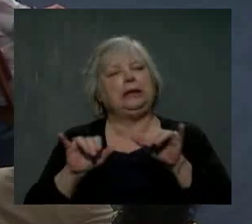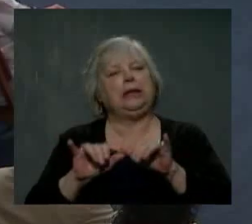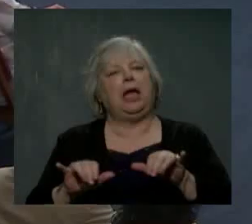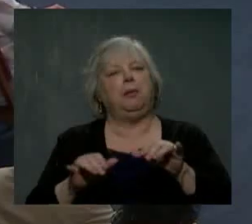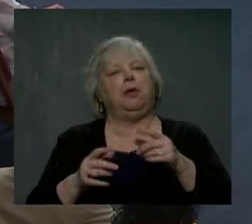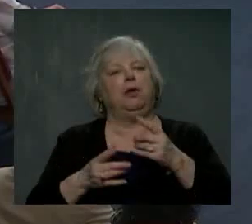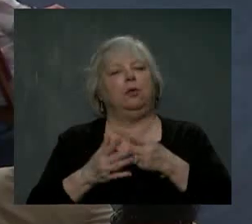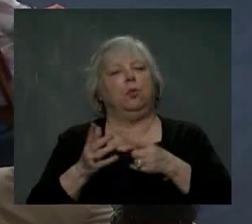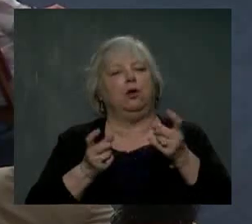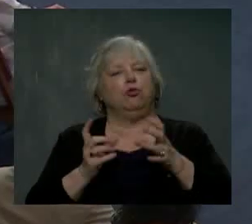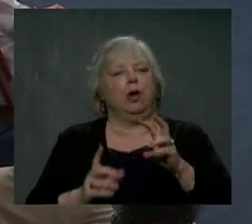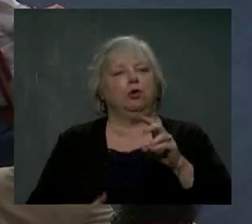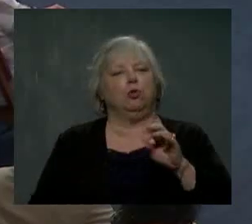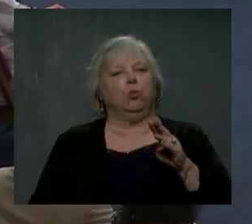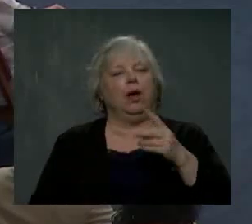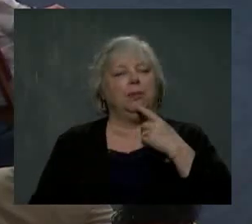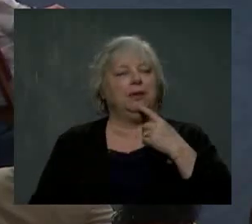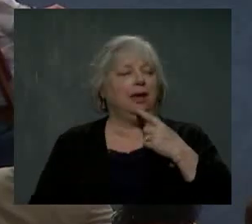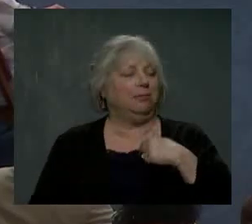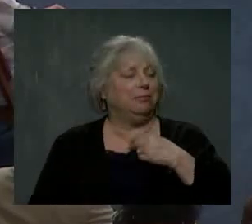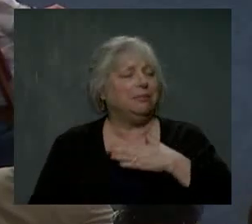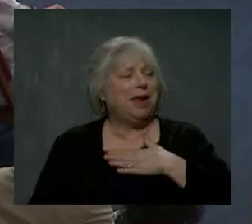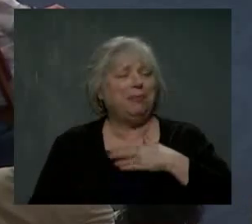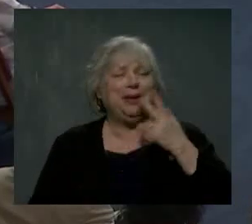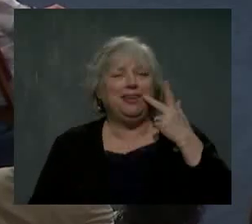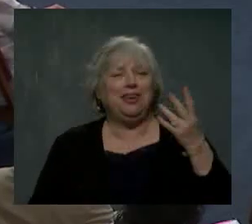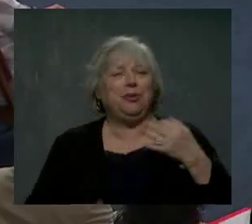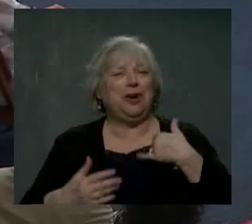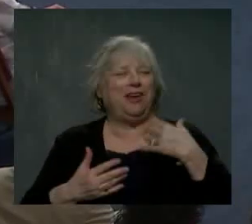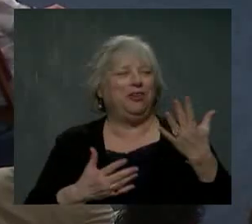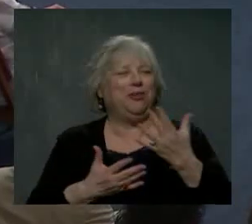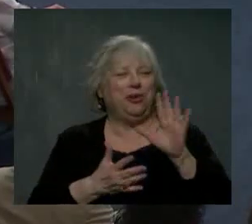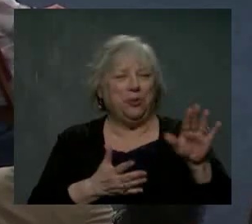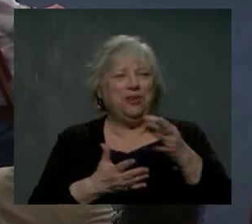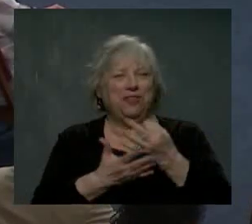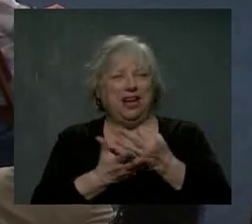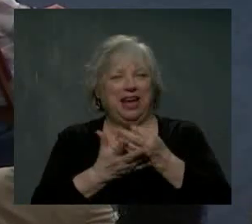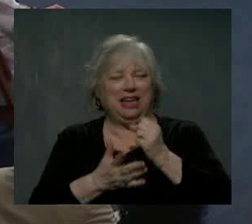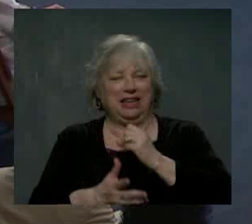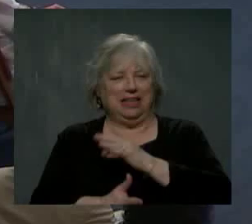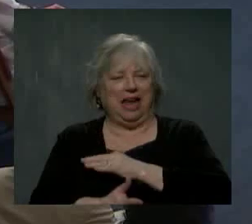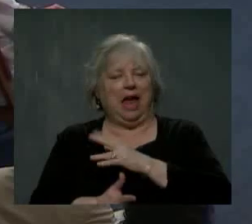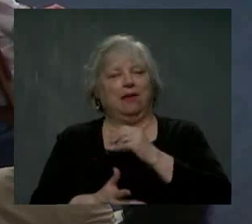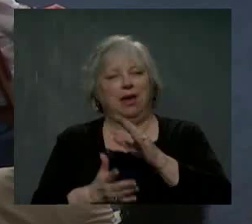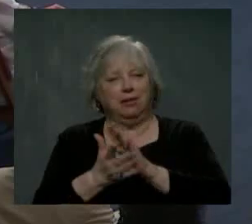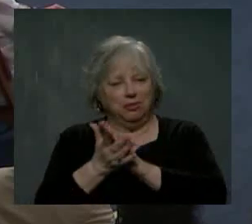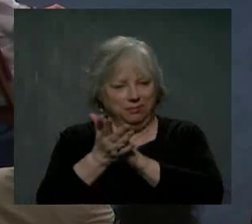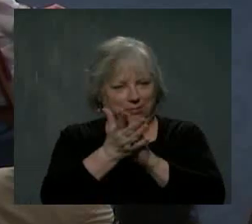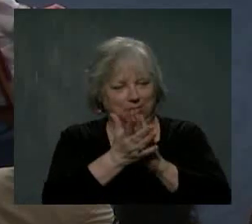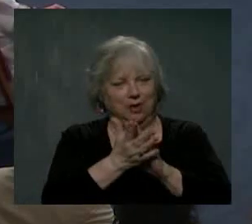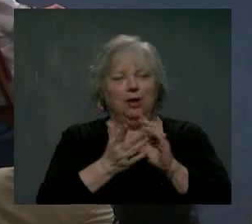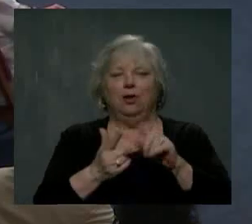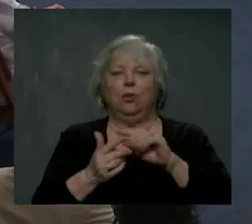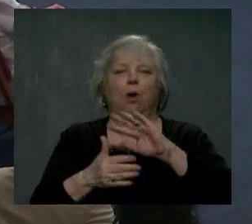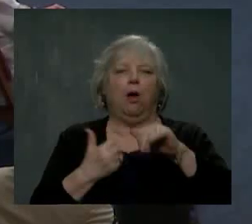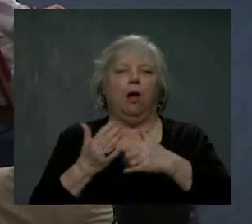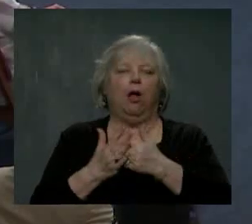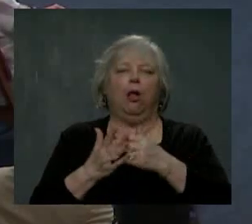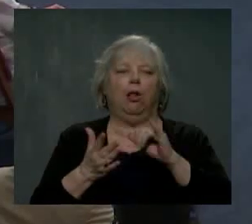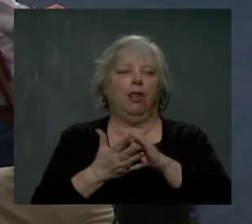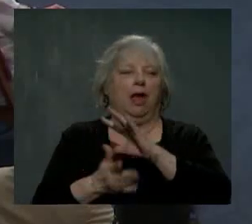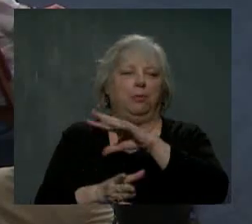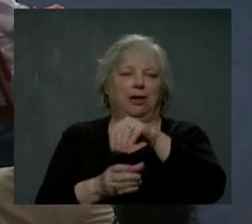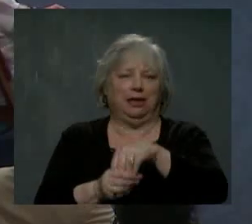said, that glad to see you have your finance staff up here and give due credit to all who participated in it. And I would add